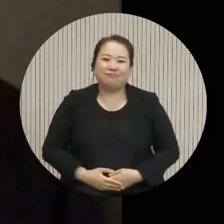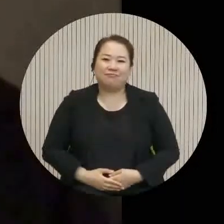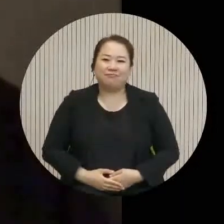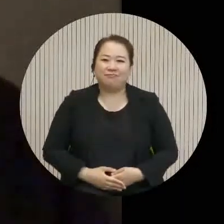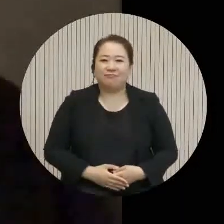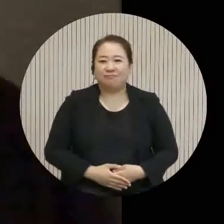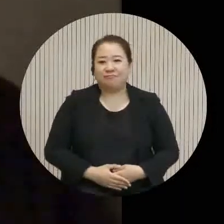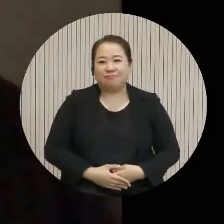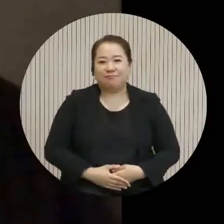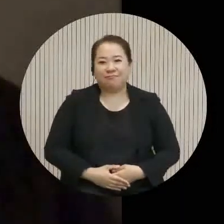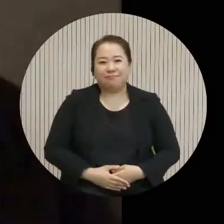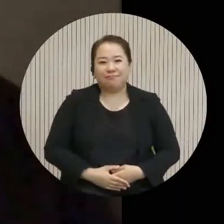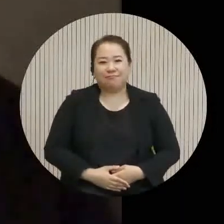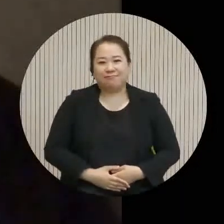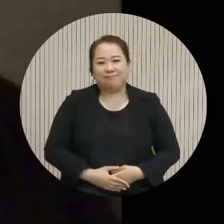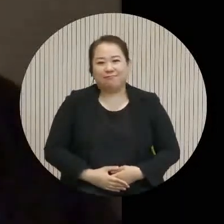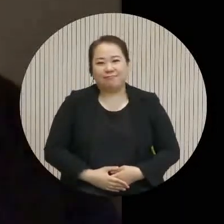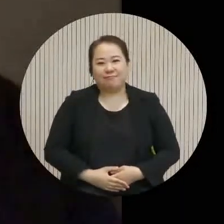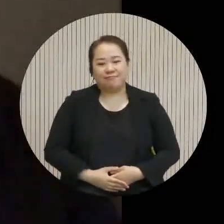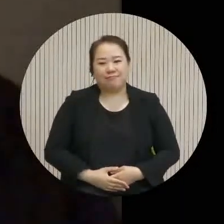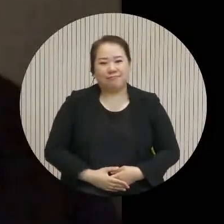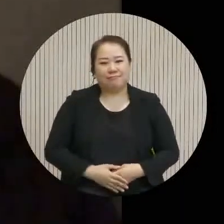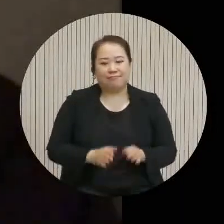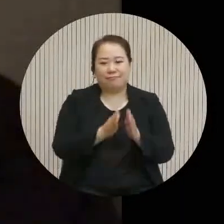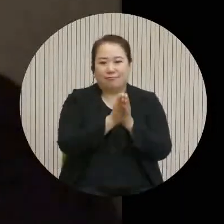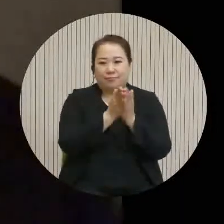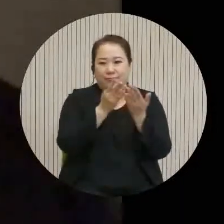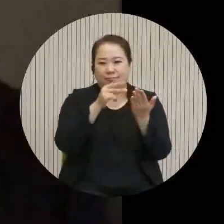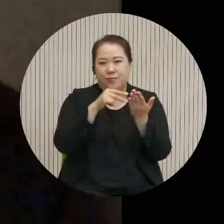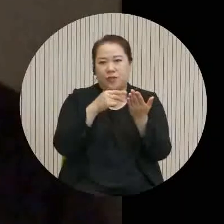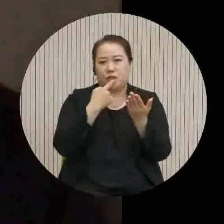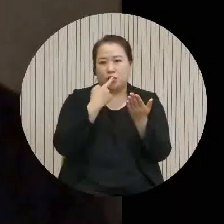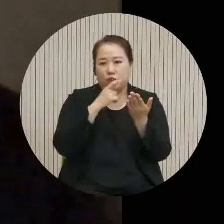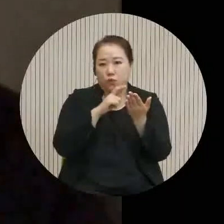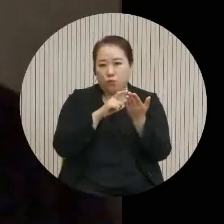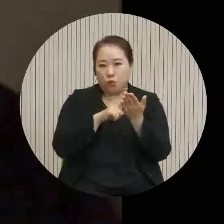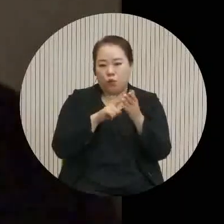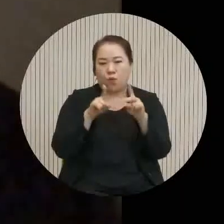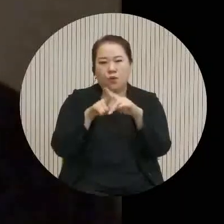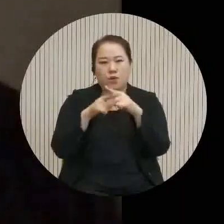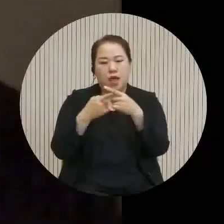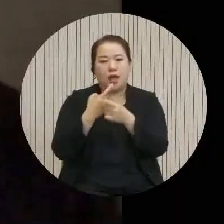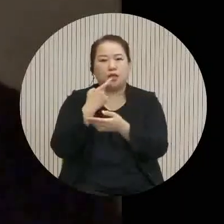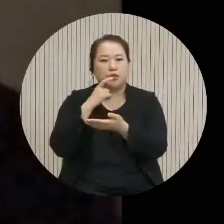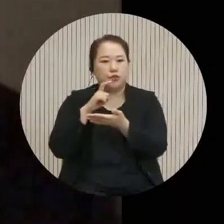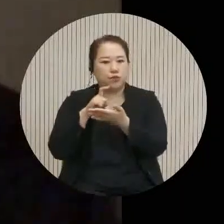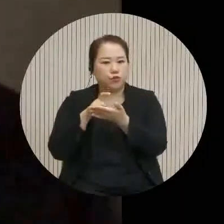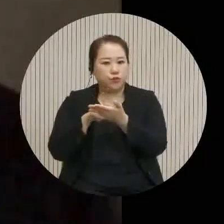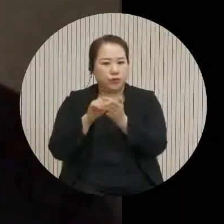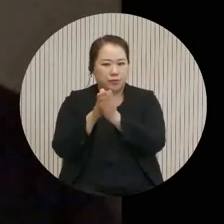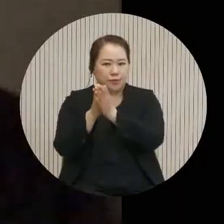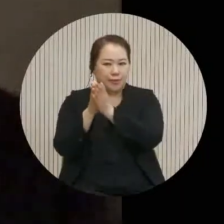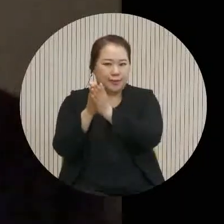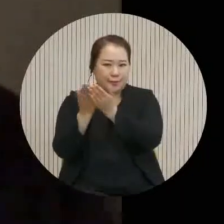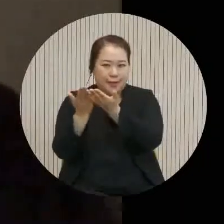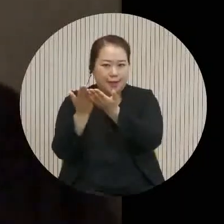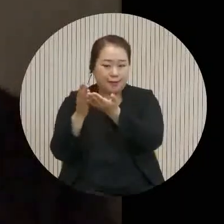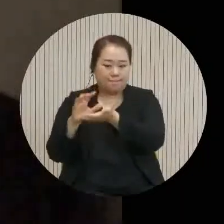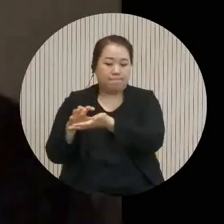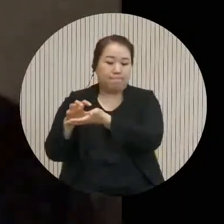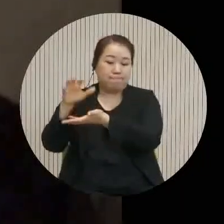library of easy readers in English. Her students had access to